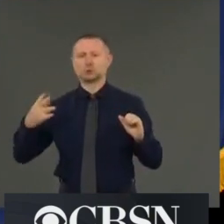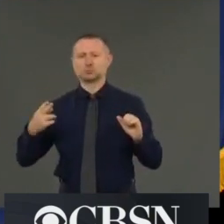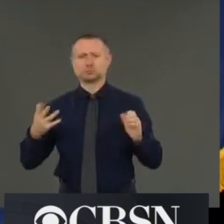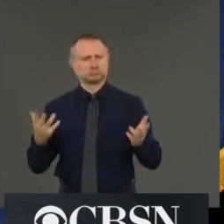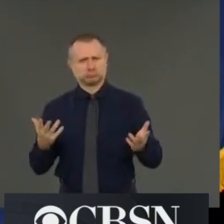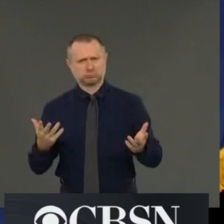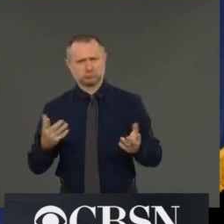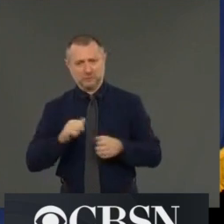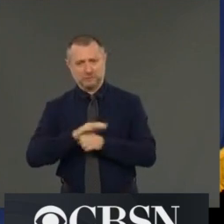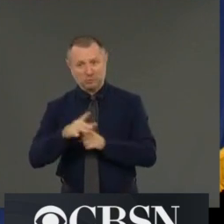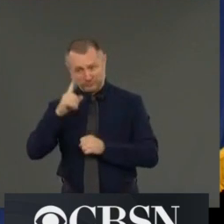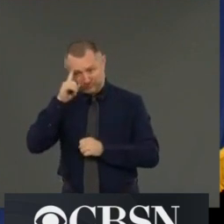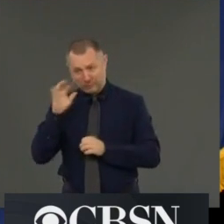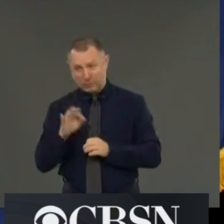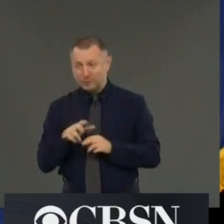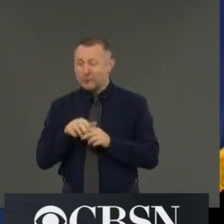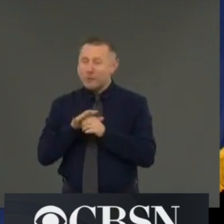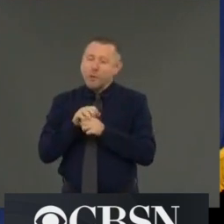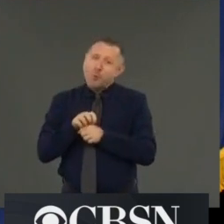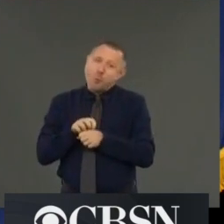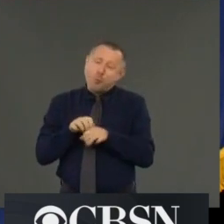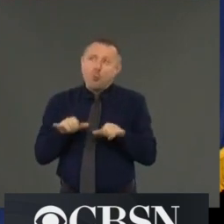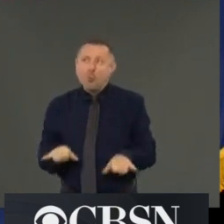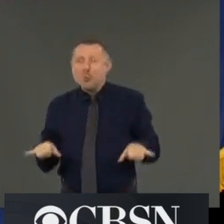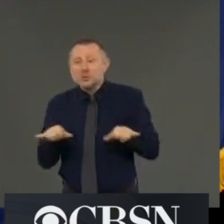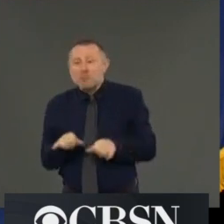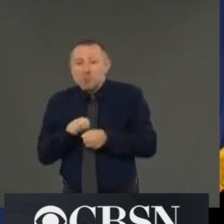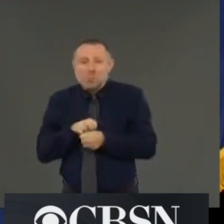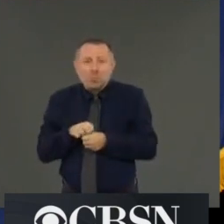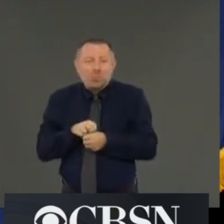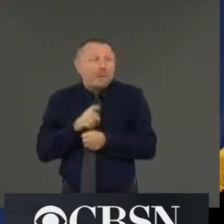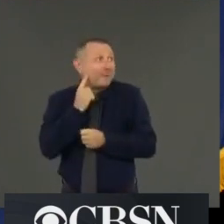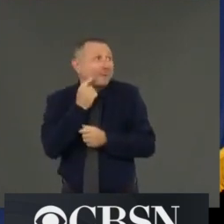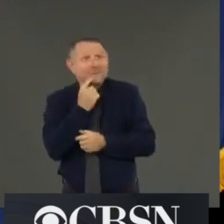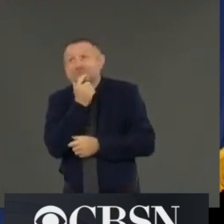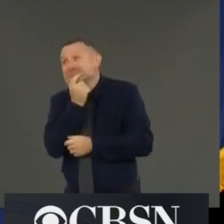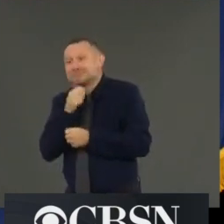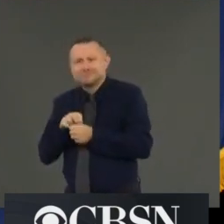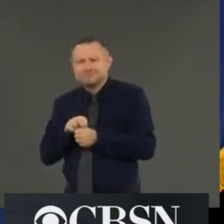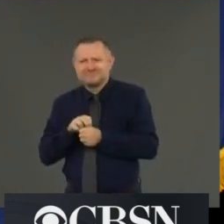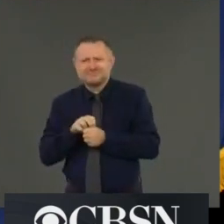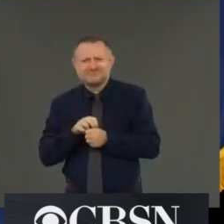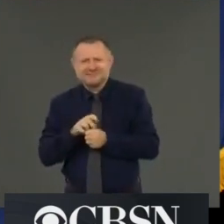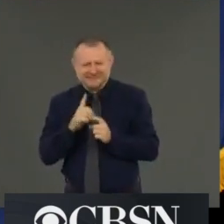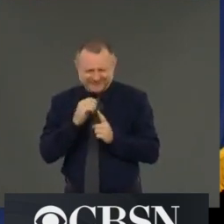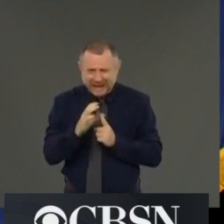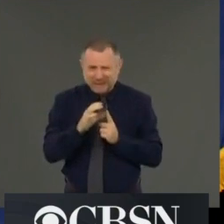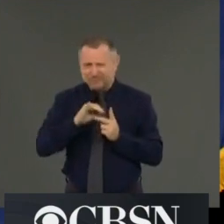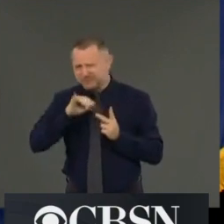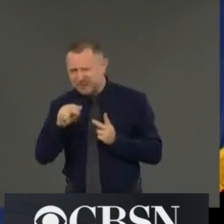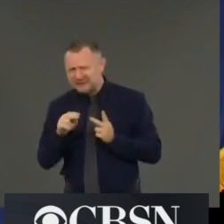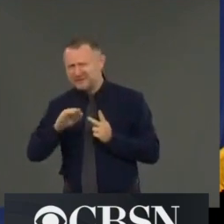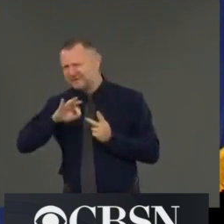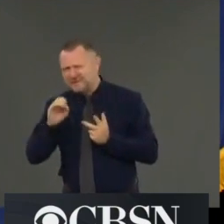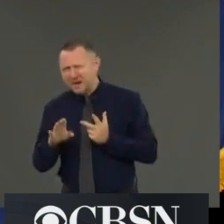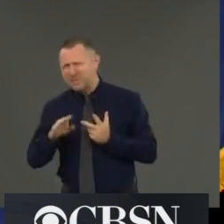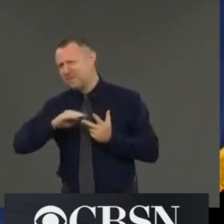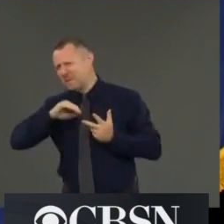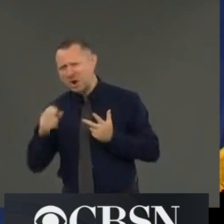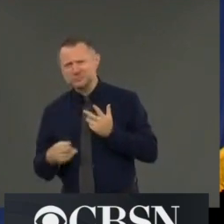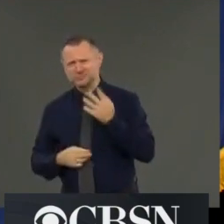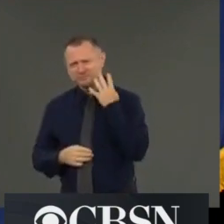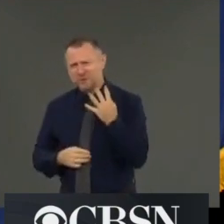virus was going to sit there in China and wait for you? December, January, February, March?